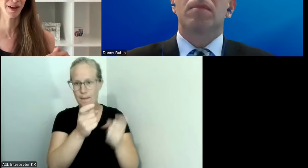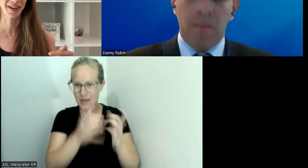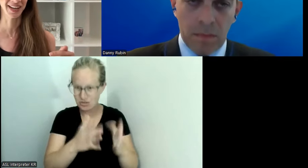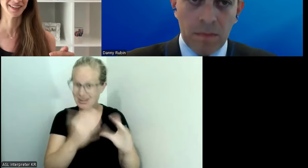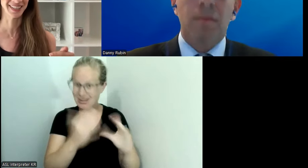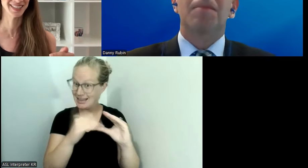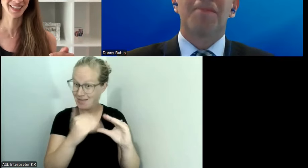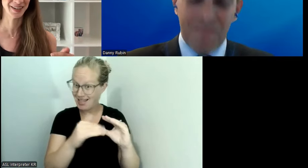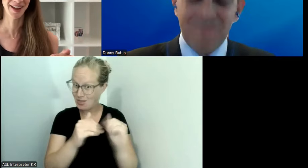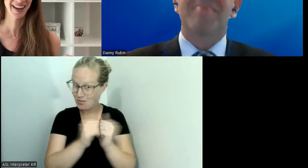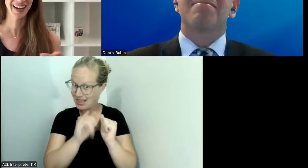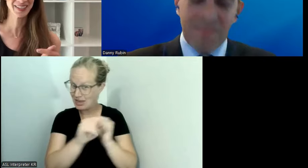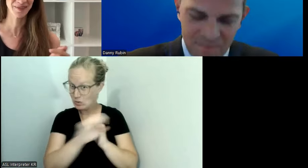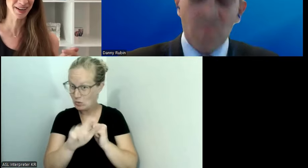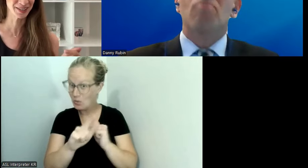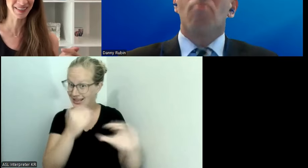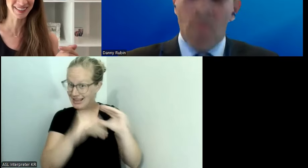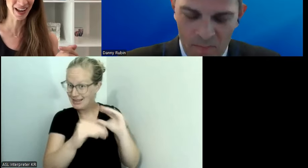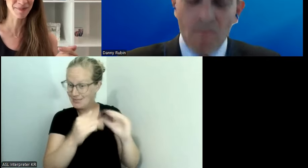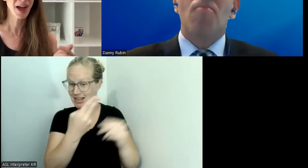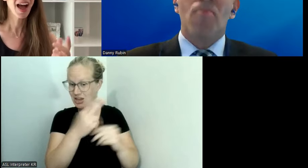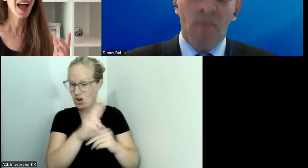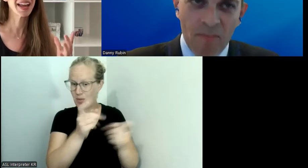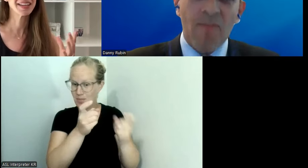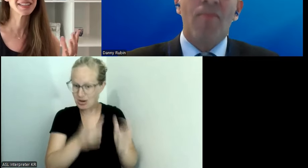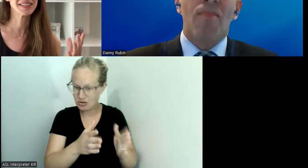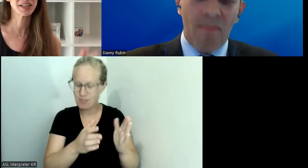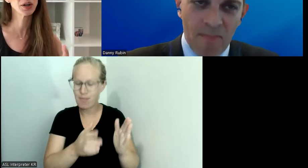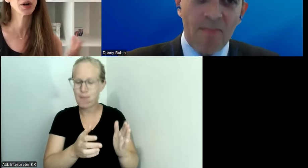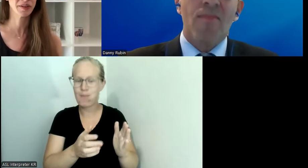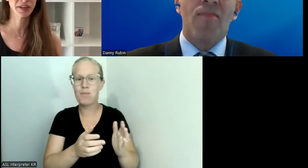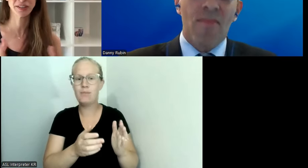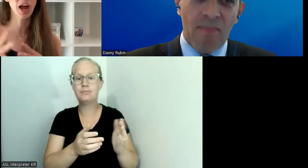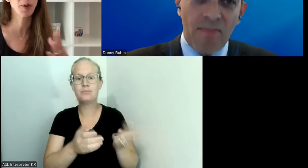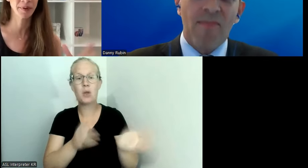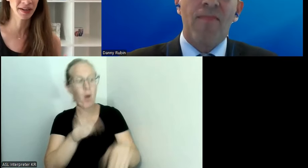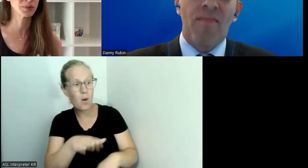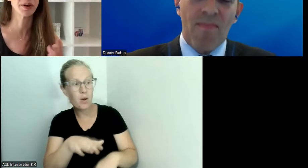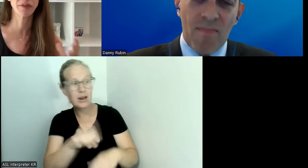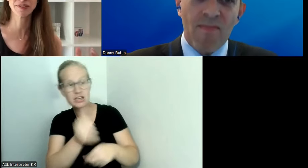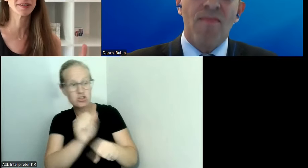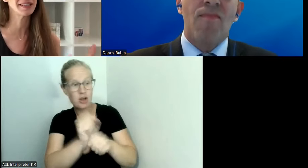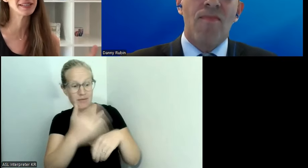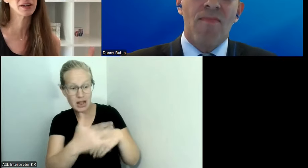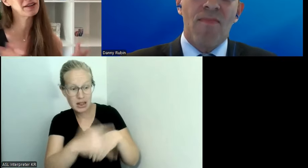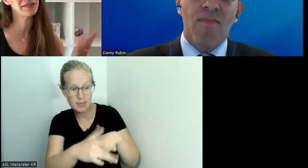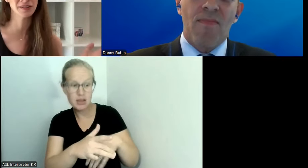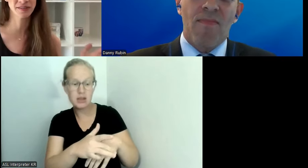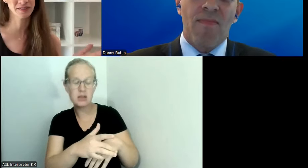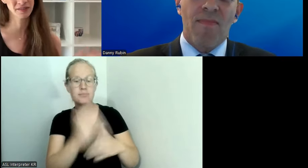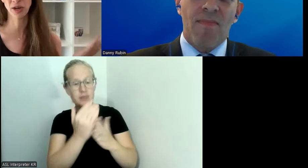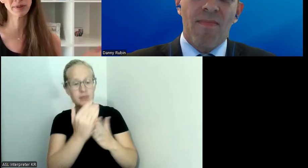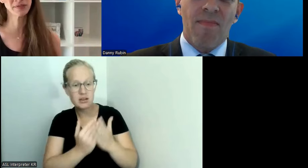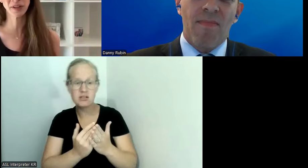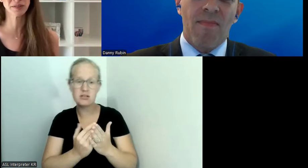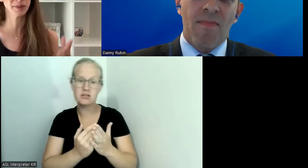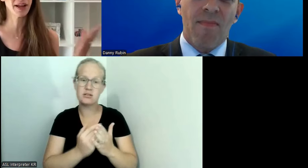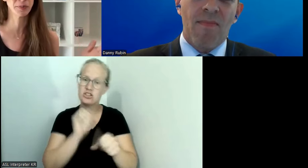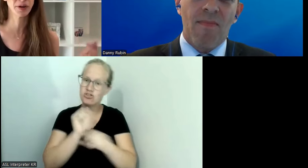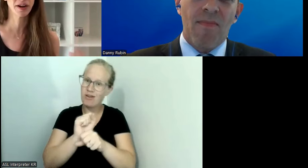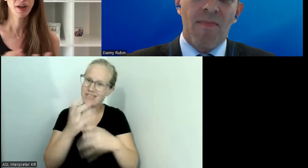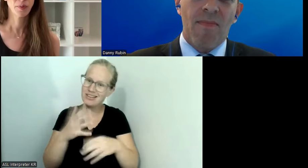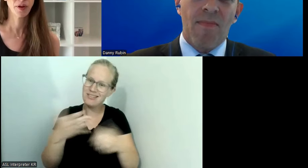that tool you have right now, Danny, to email that HR manager at the time and say, you know, are there any job openings or whatever is listing? Oh, that's the, the job was